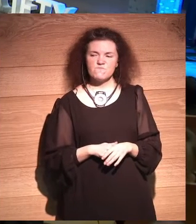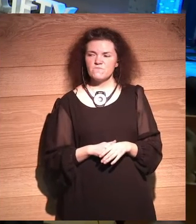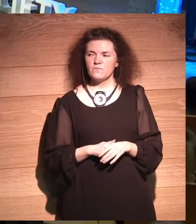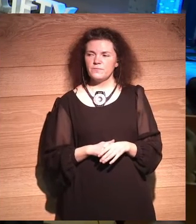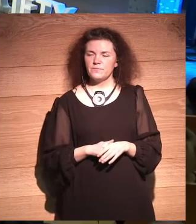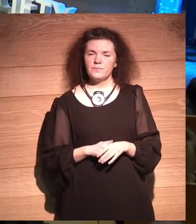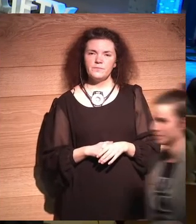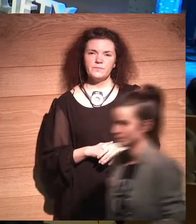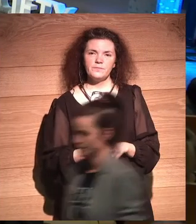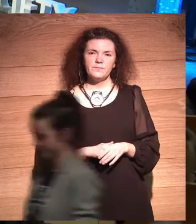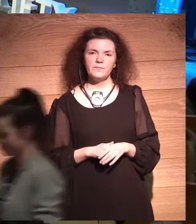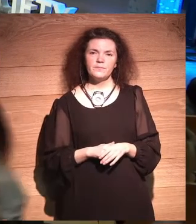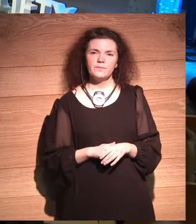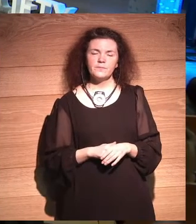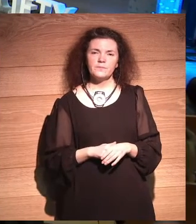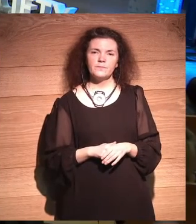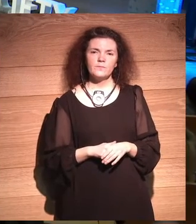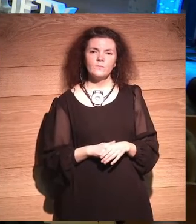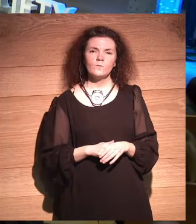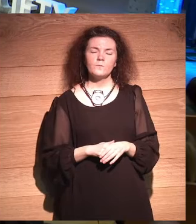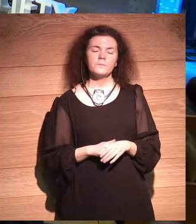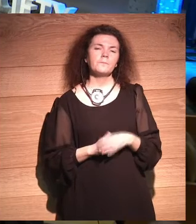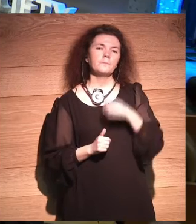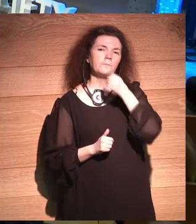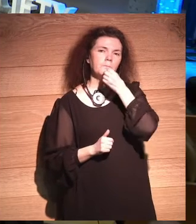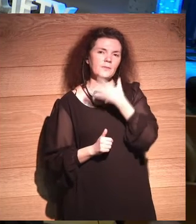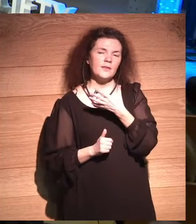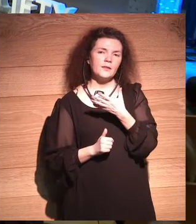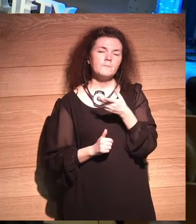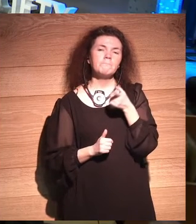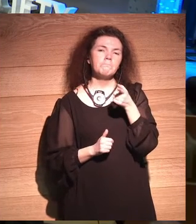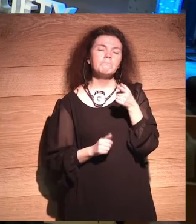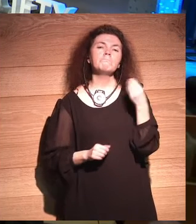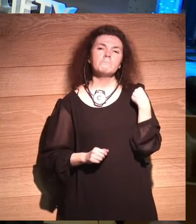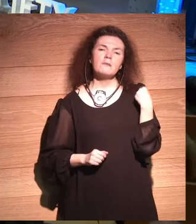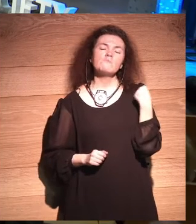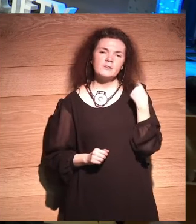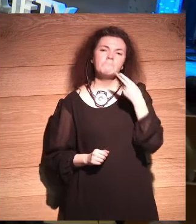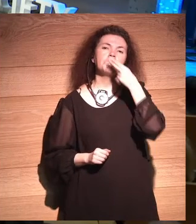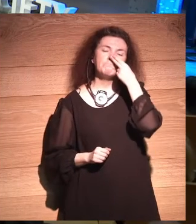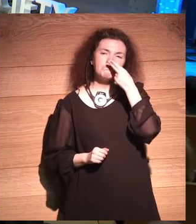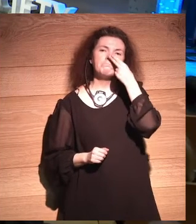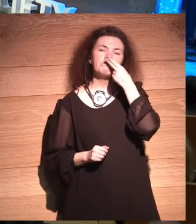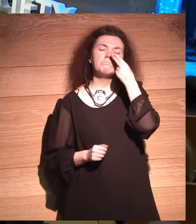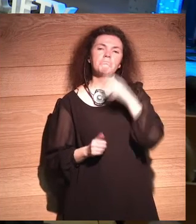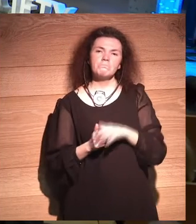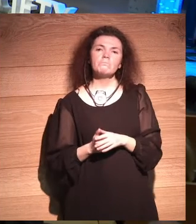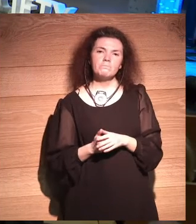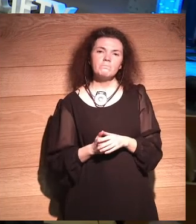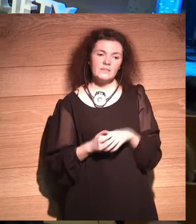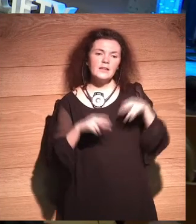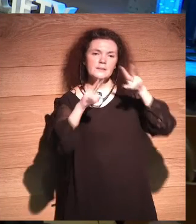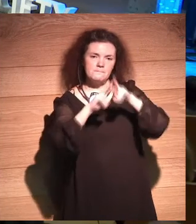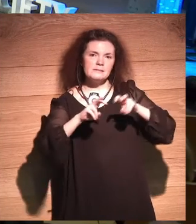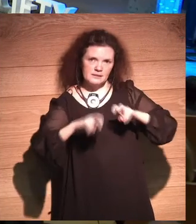I can hear myself talk. So it's a really interesting question, and there's been some research done on